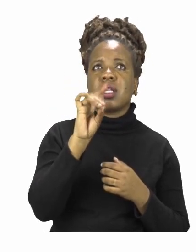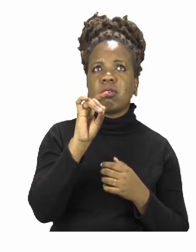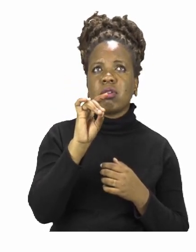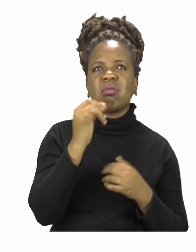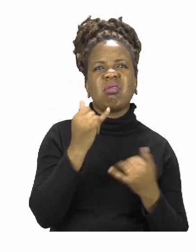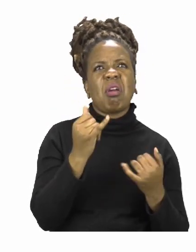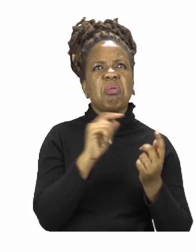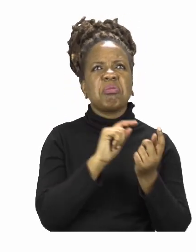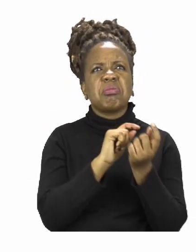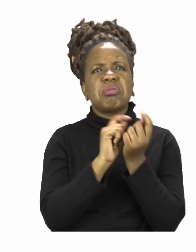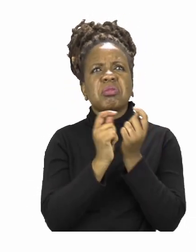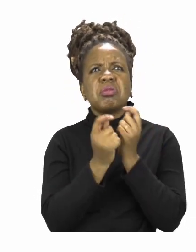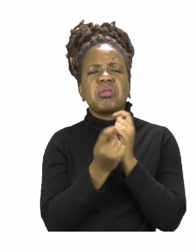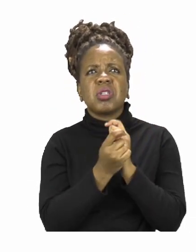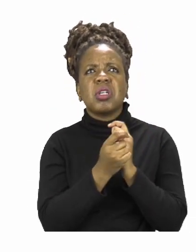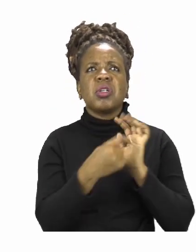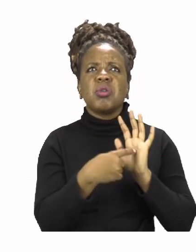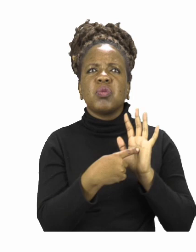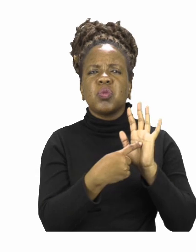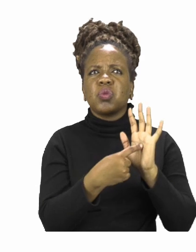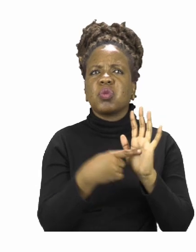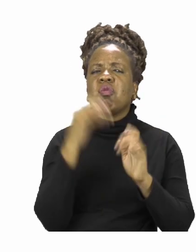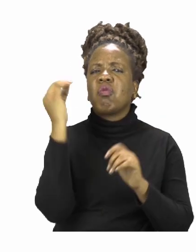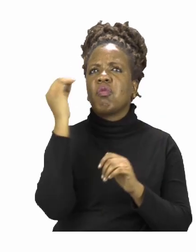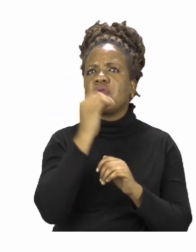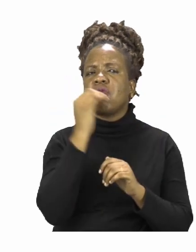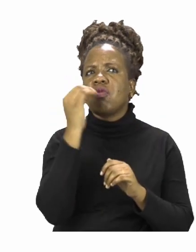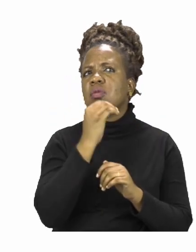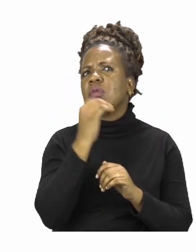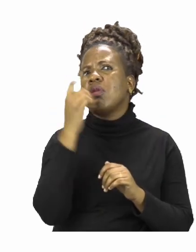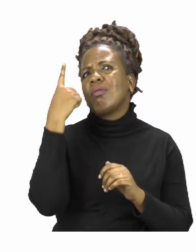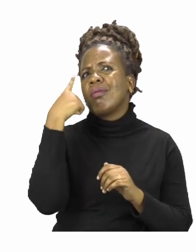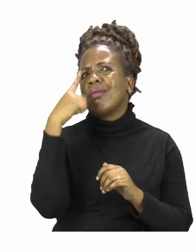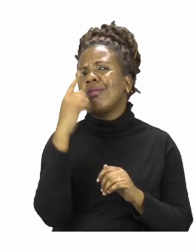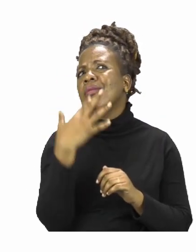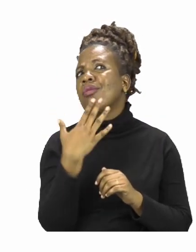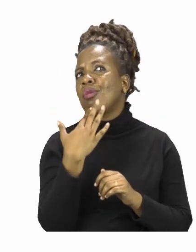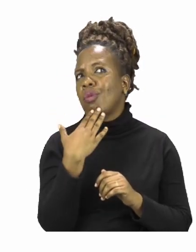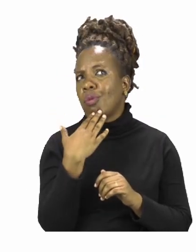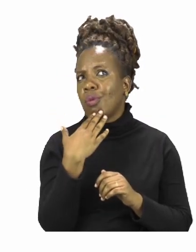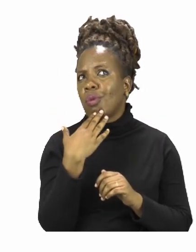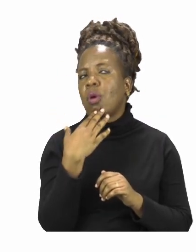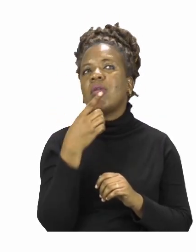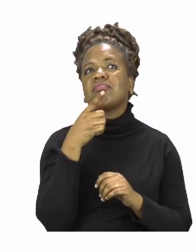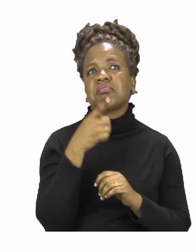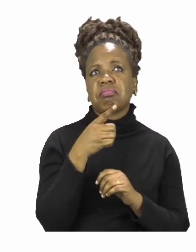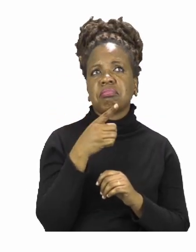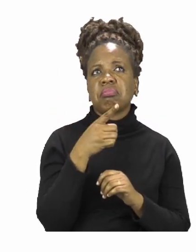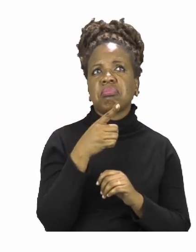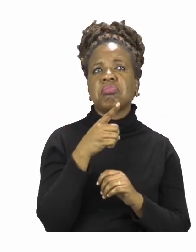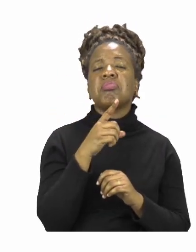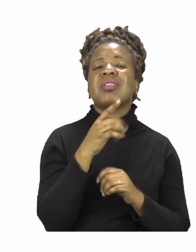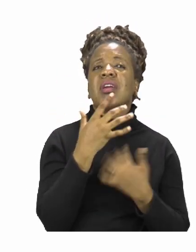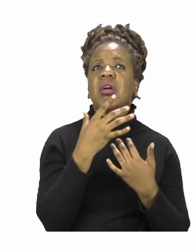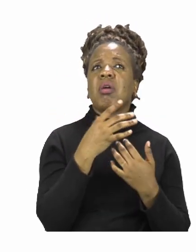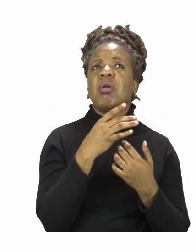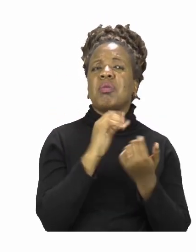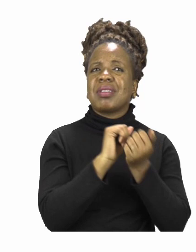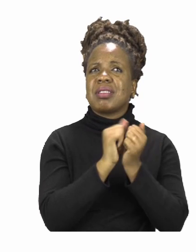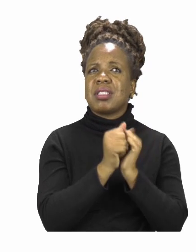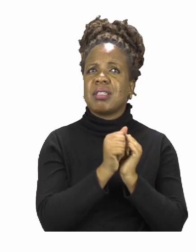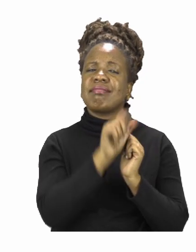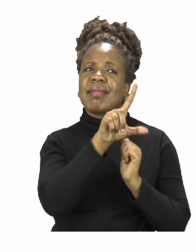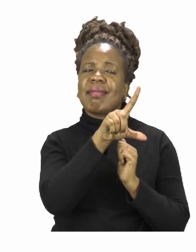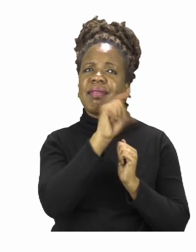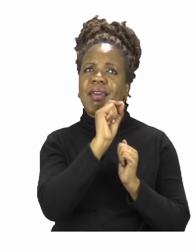by making a possessive noun, dogs. We make a possessive noun by